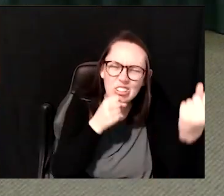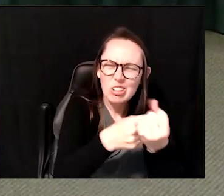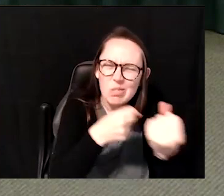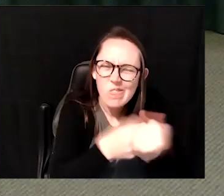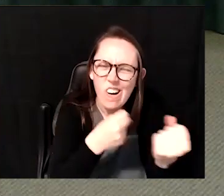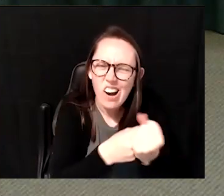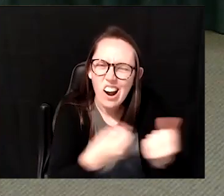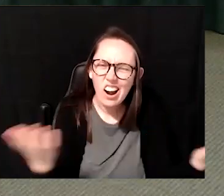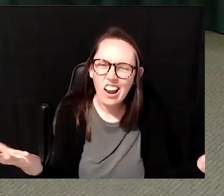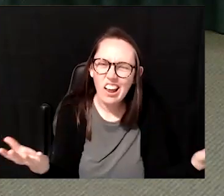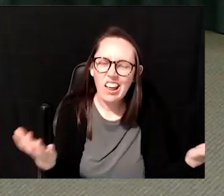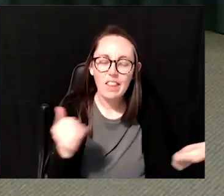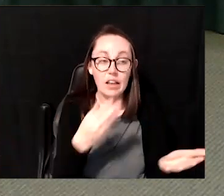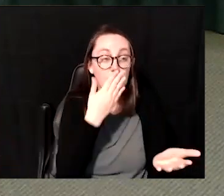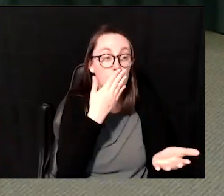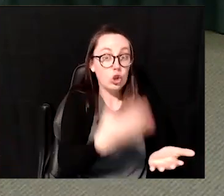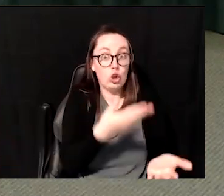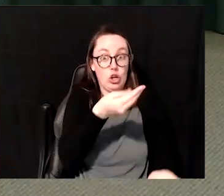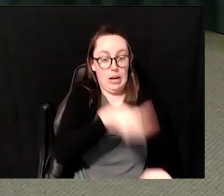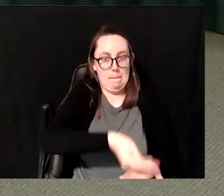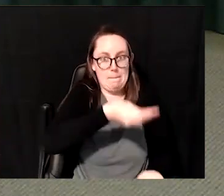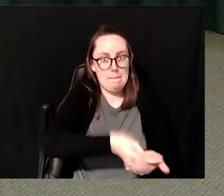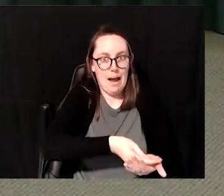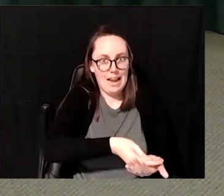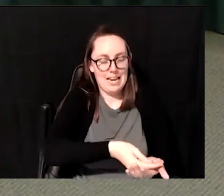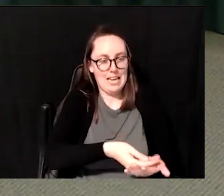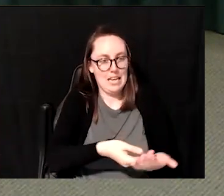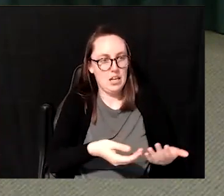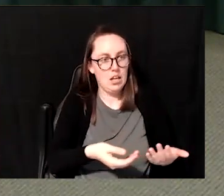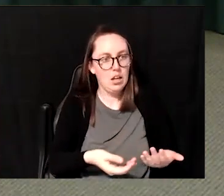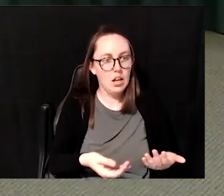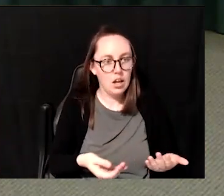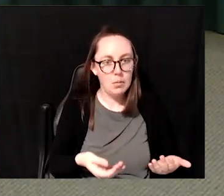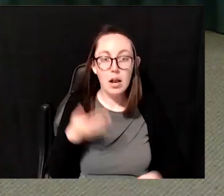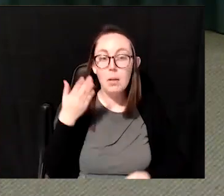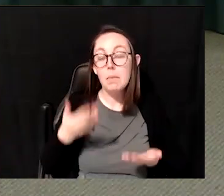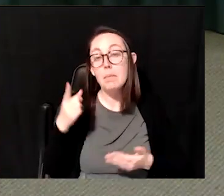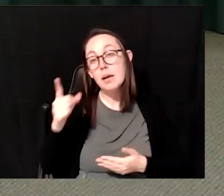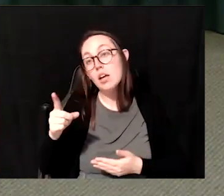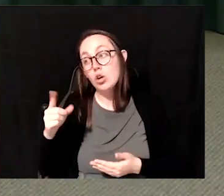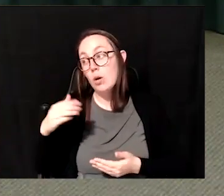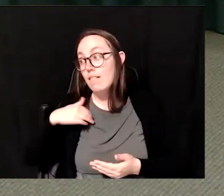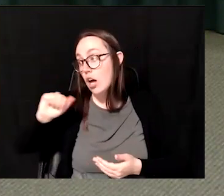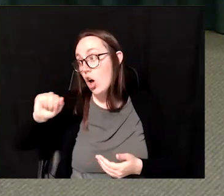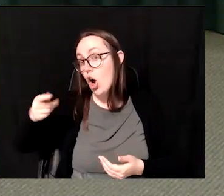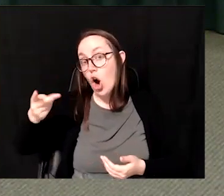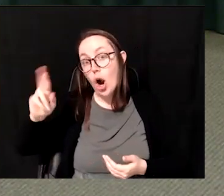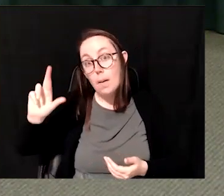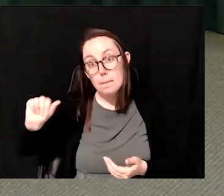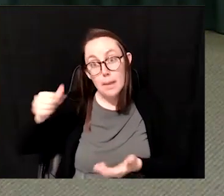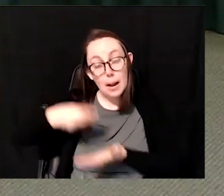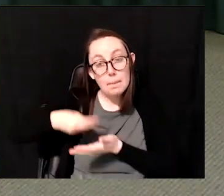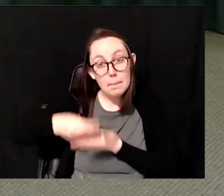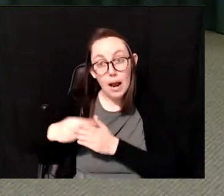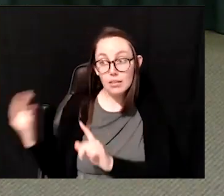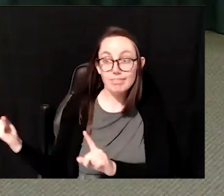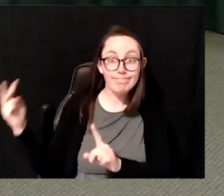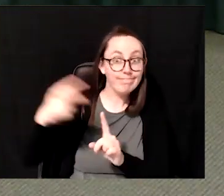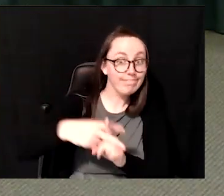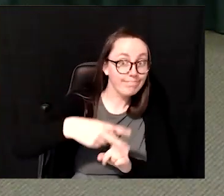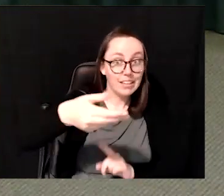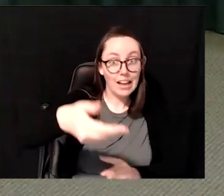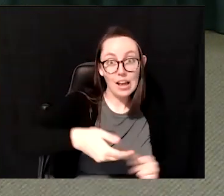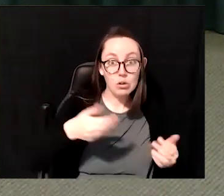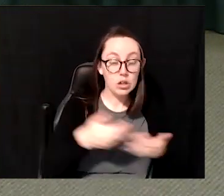take that good money unless you're going to commit maybe some arpa money to to hiring a person but I would certainly